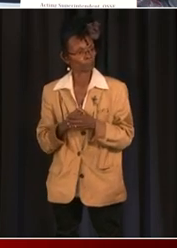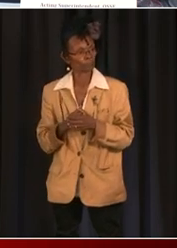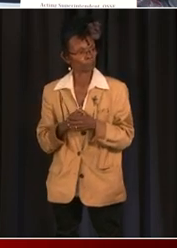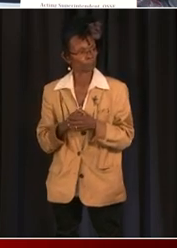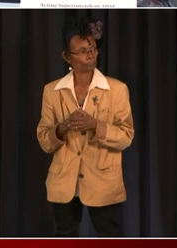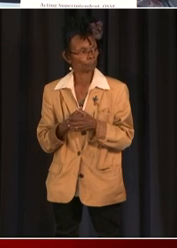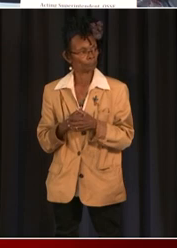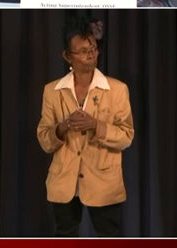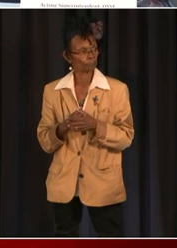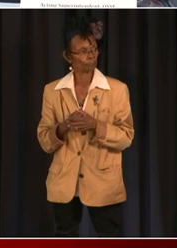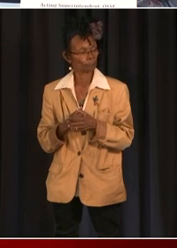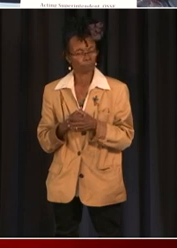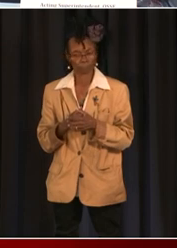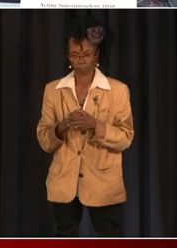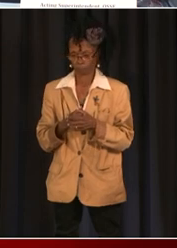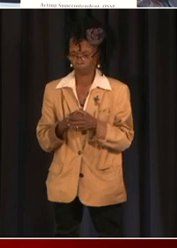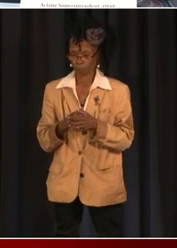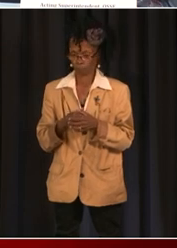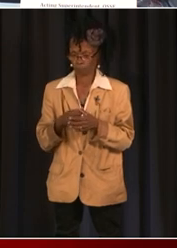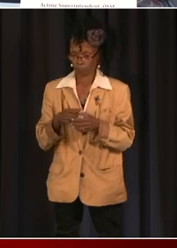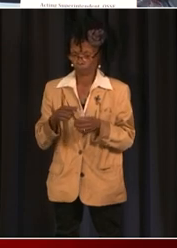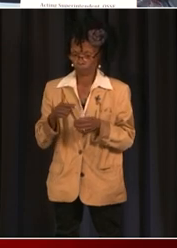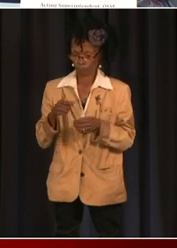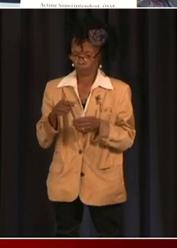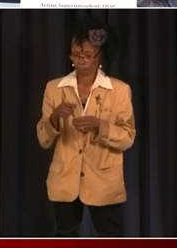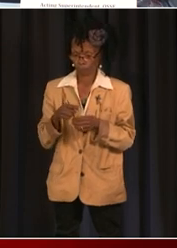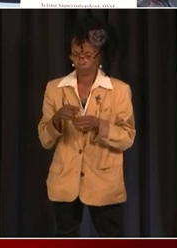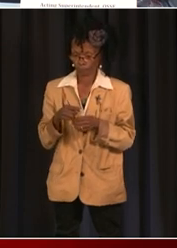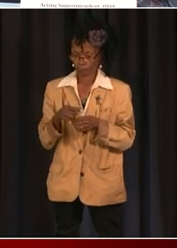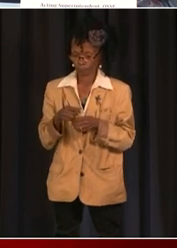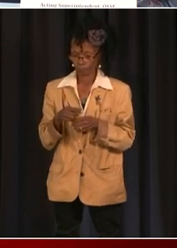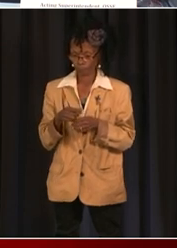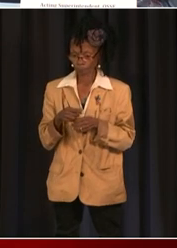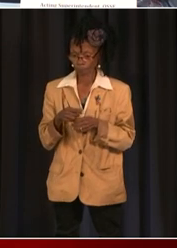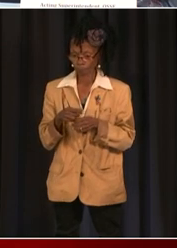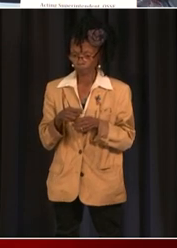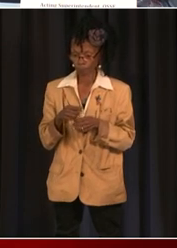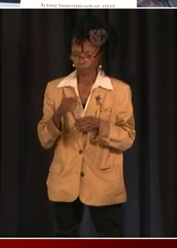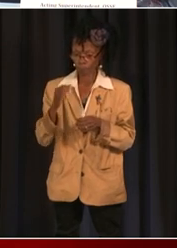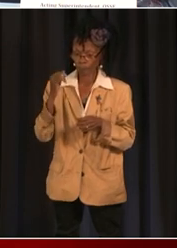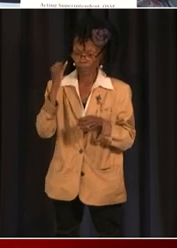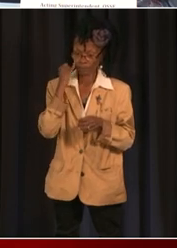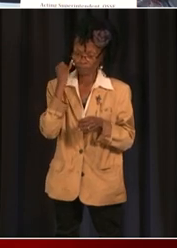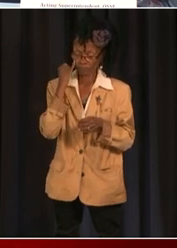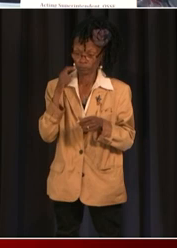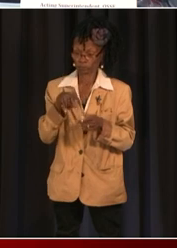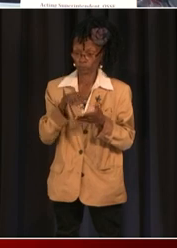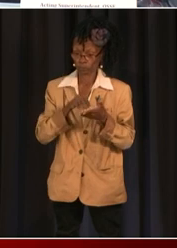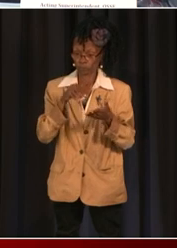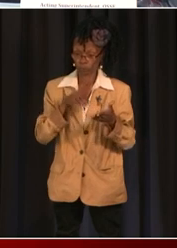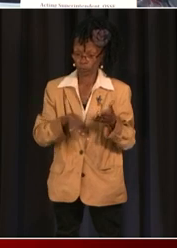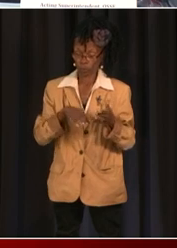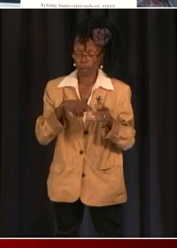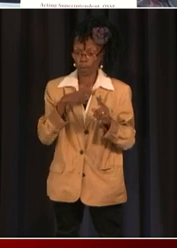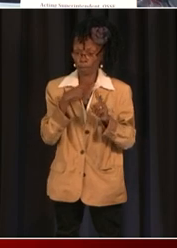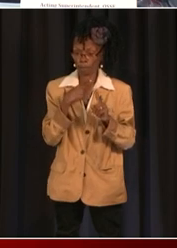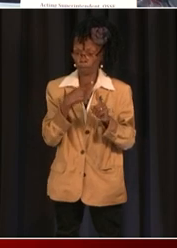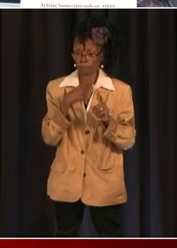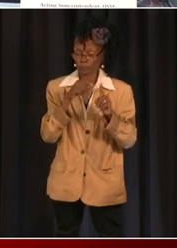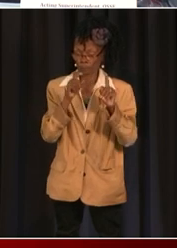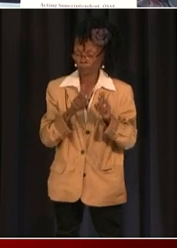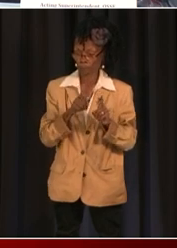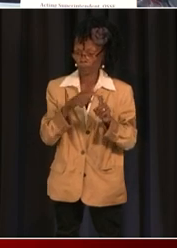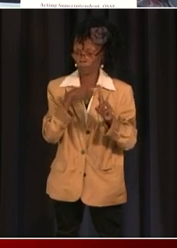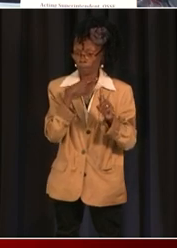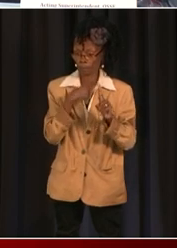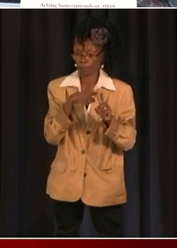of Columbia. When there is a positive case in a school, schools will follow the DC Health guidance for